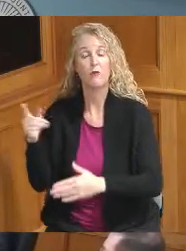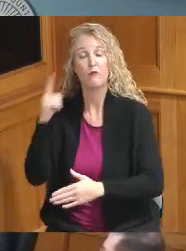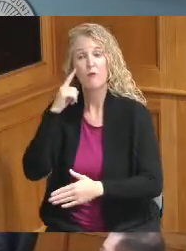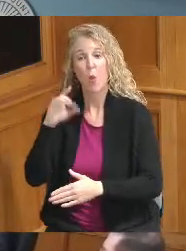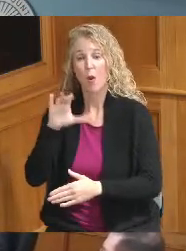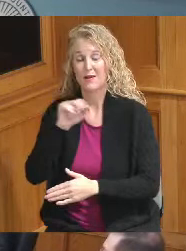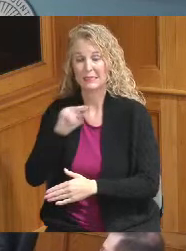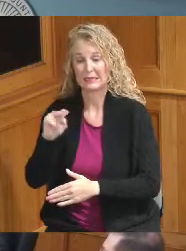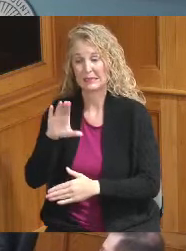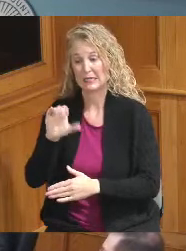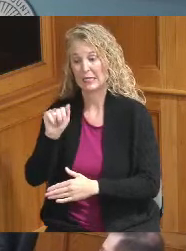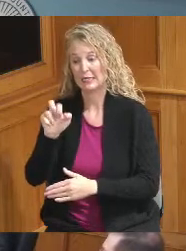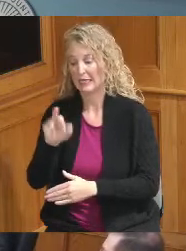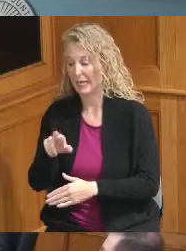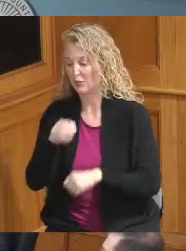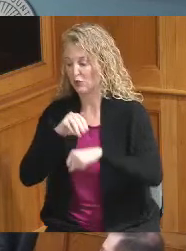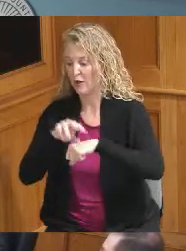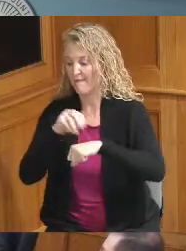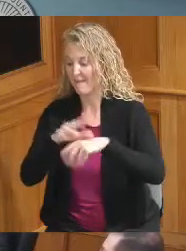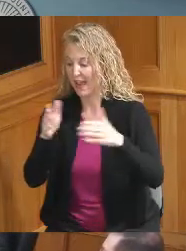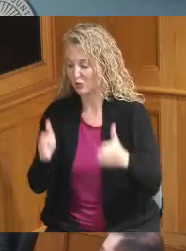Advisors.